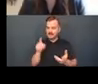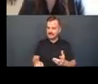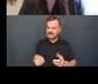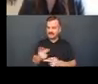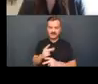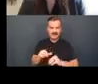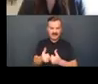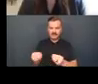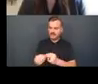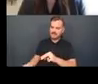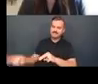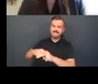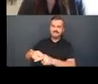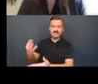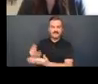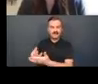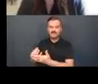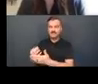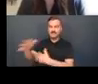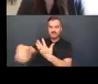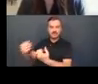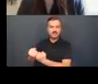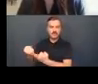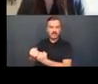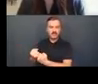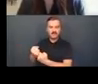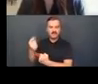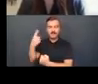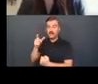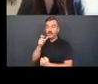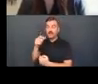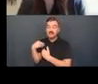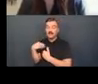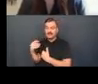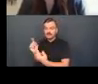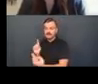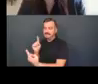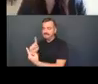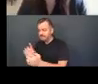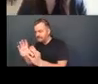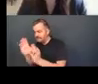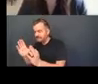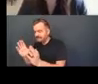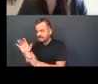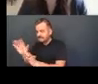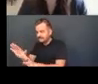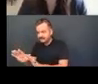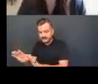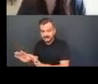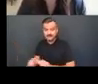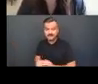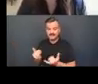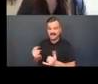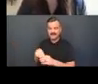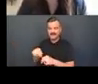support for those providing the direct hands-on care that remains essential even in our increasingly virtual